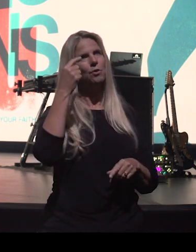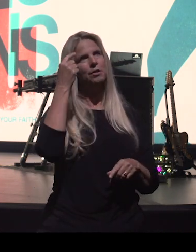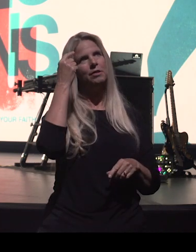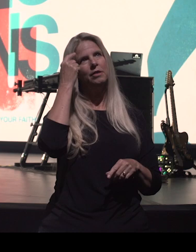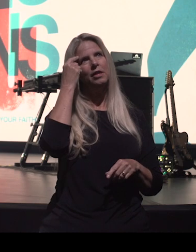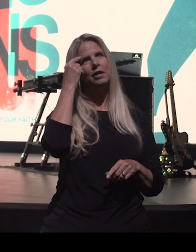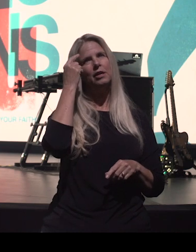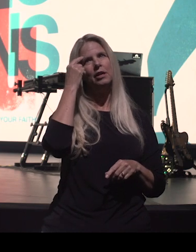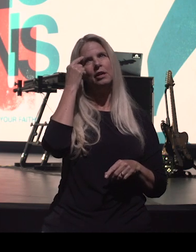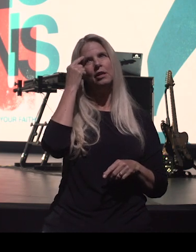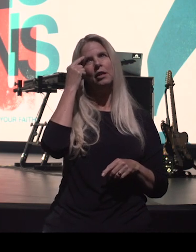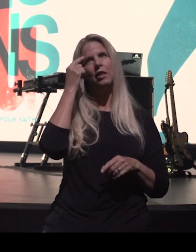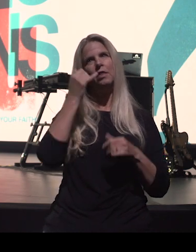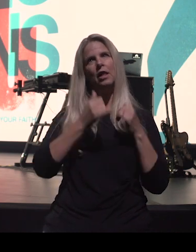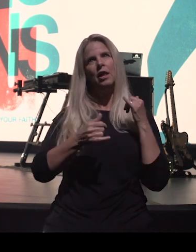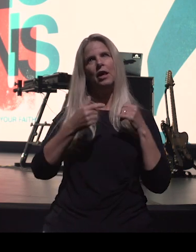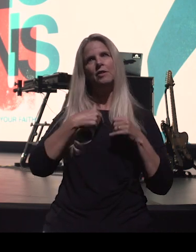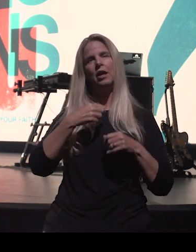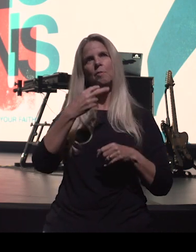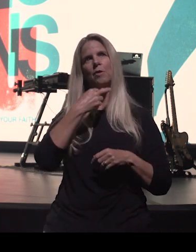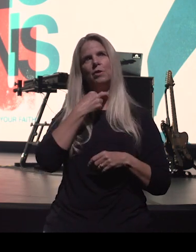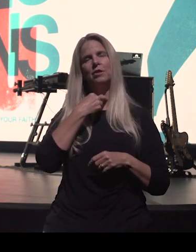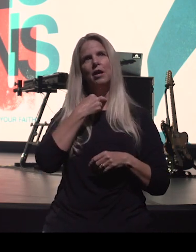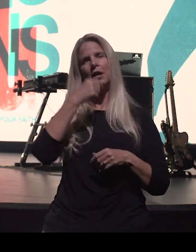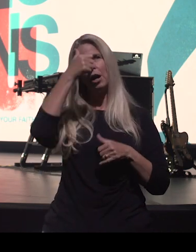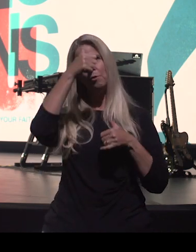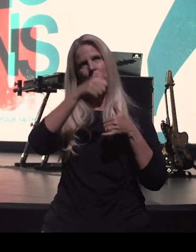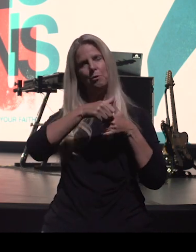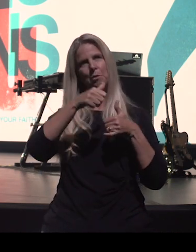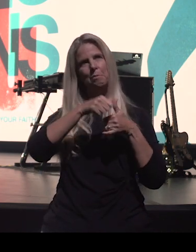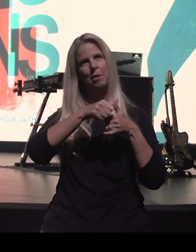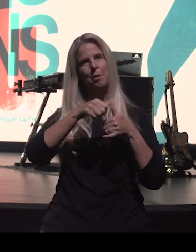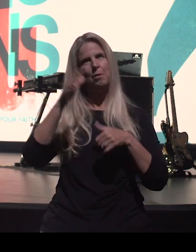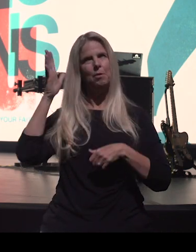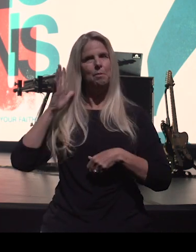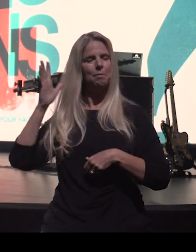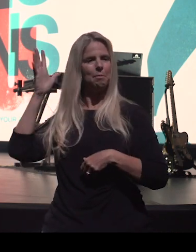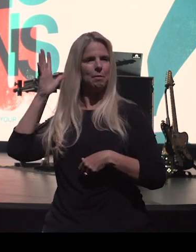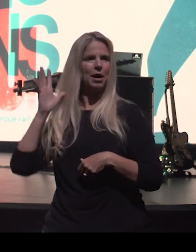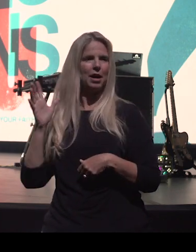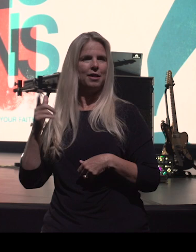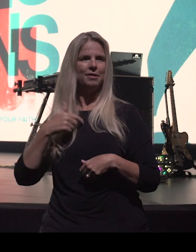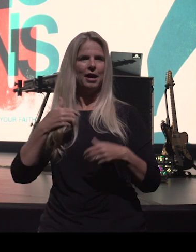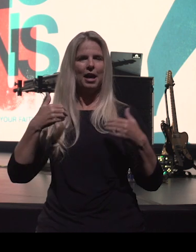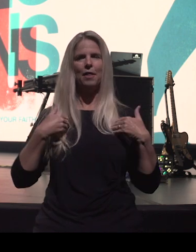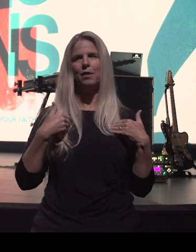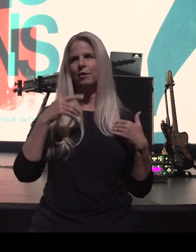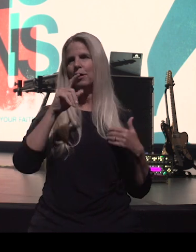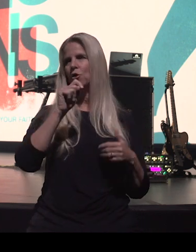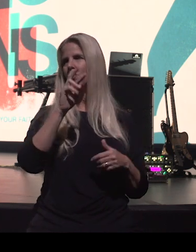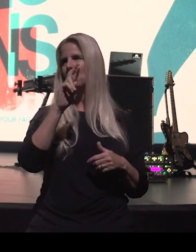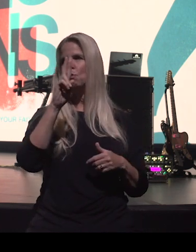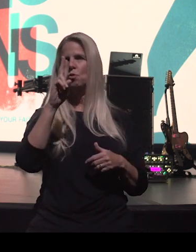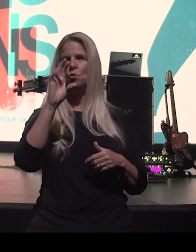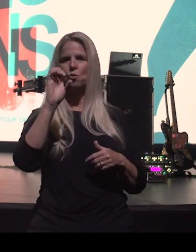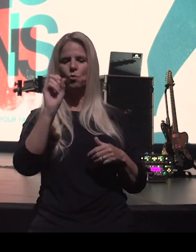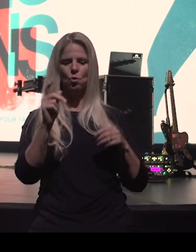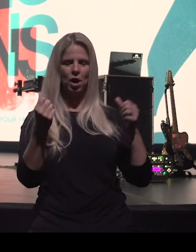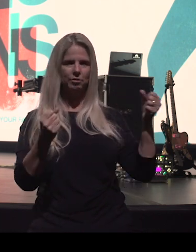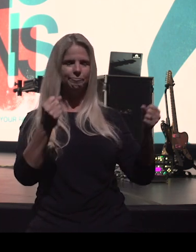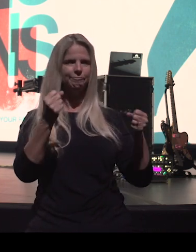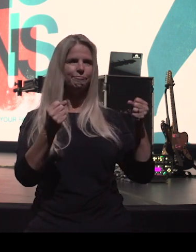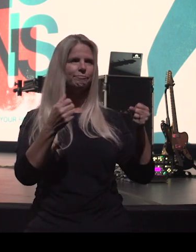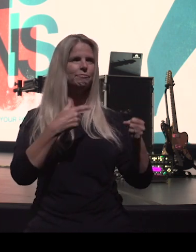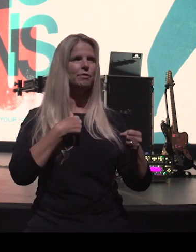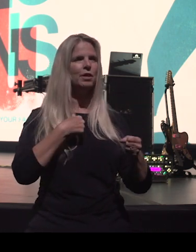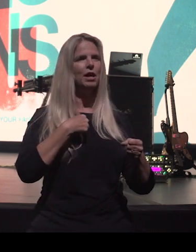got stuck. And the thing that popped in my mind is this was a few years ago. I owned this little truck and there was a bunch of traffic, and I saw this